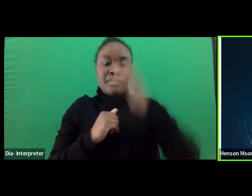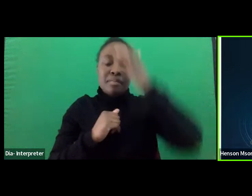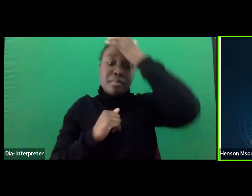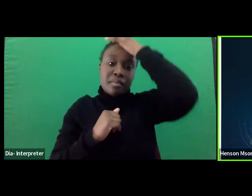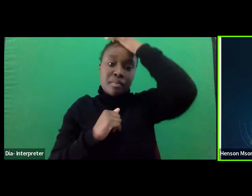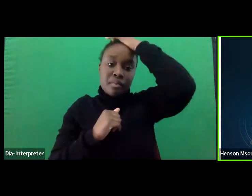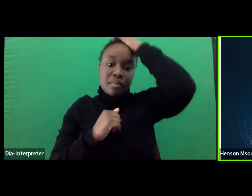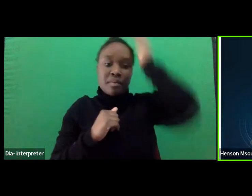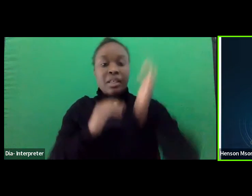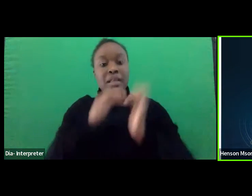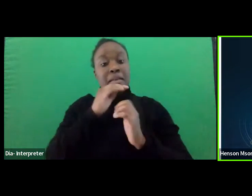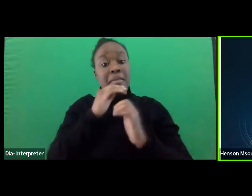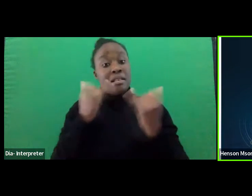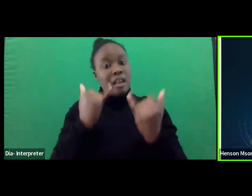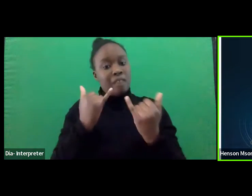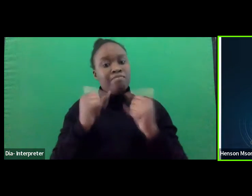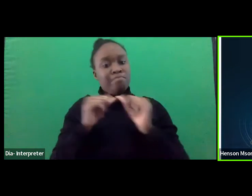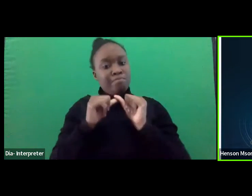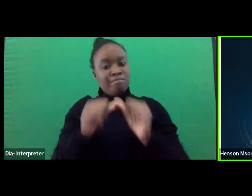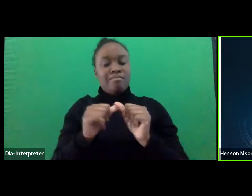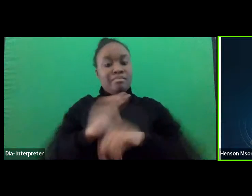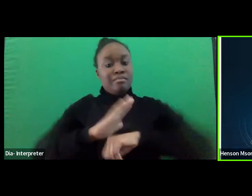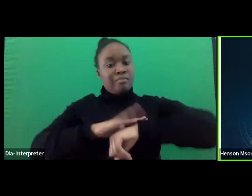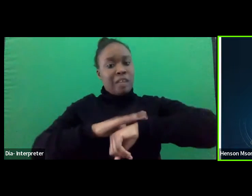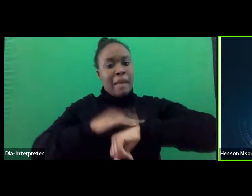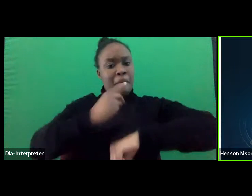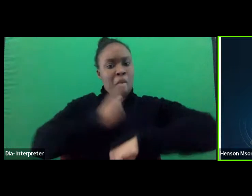Without the waste of time, ladies and gentlemen,